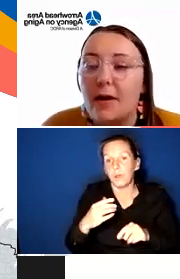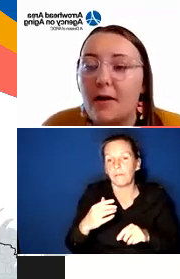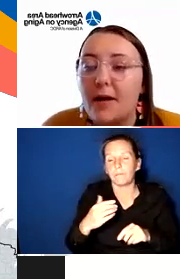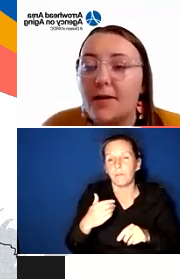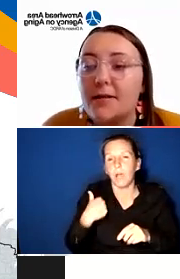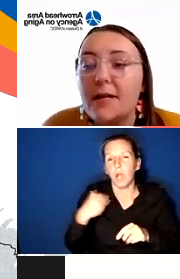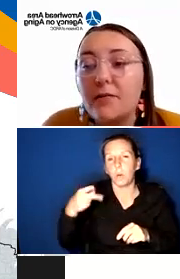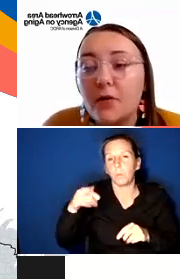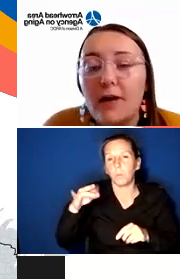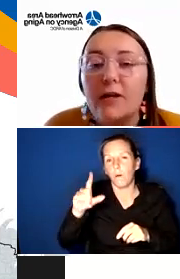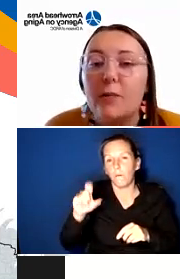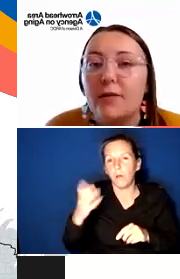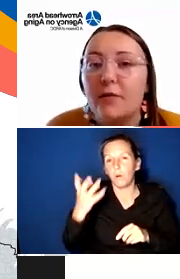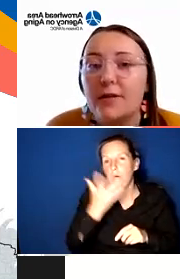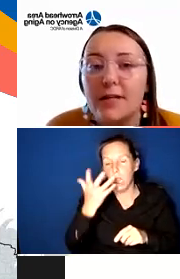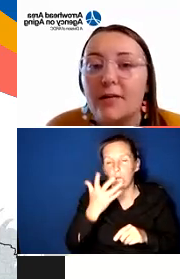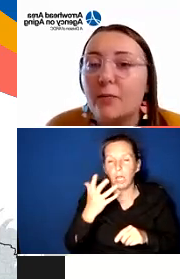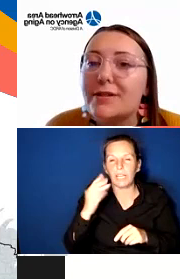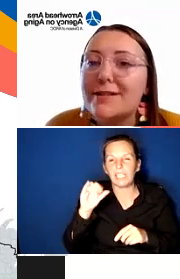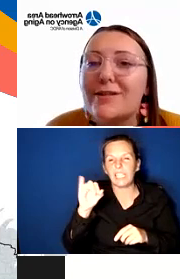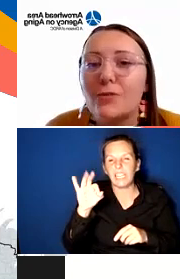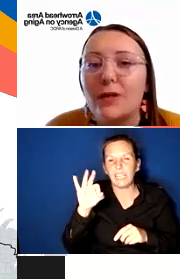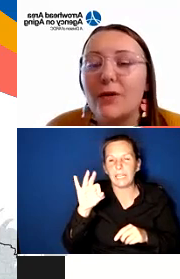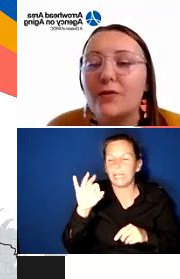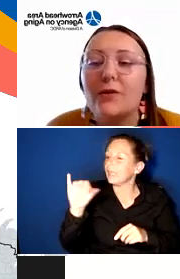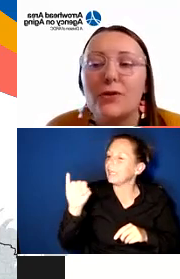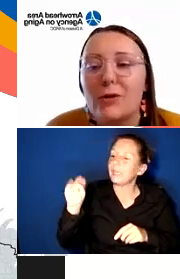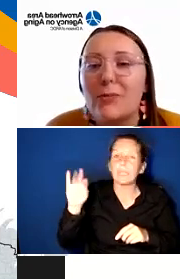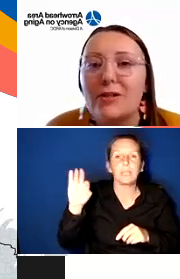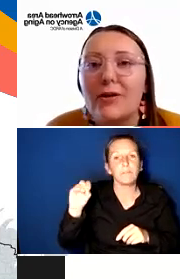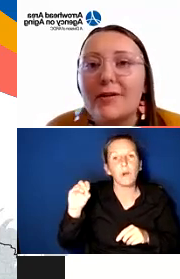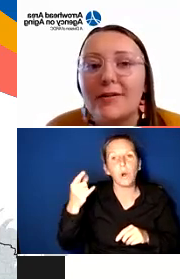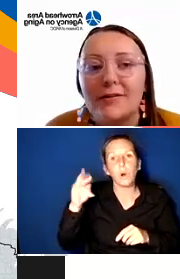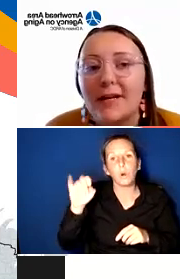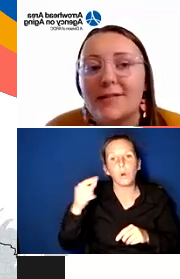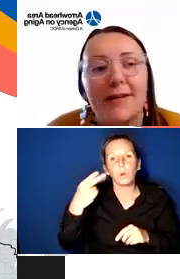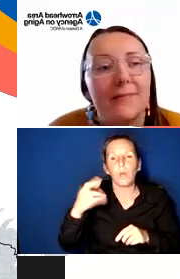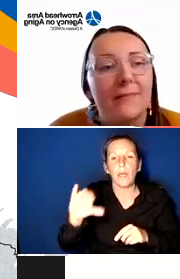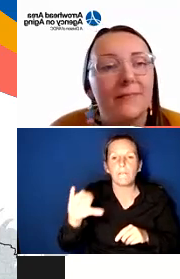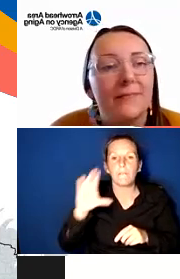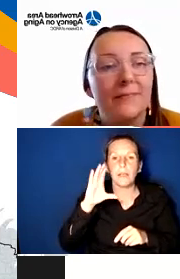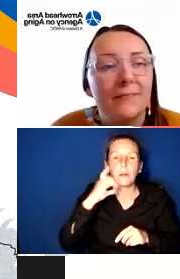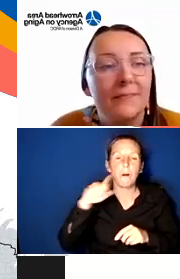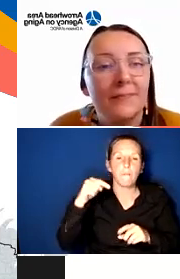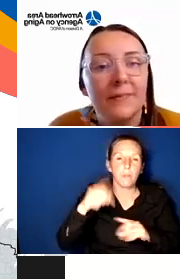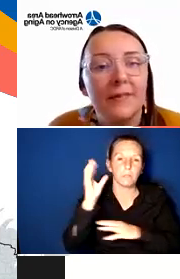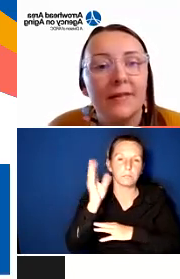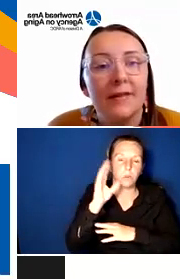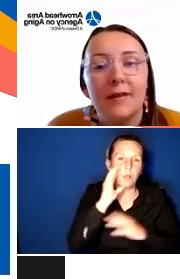up as an infographic, but for the sake of a presentation, we'll be going through them chunk by chunk. Next slide.